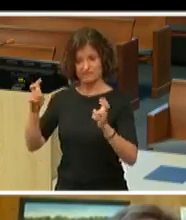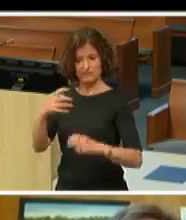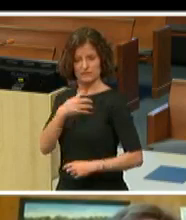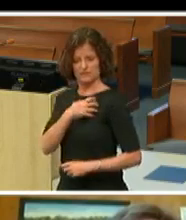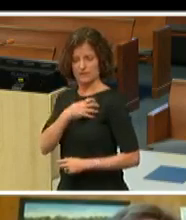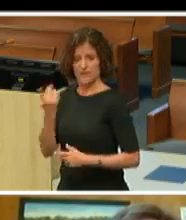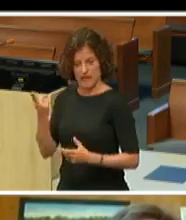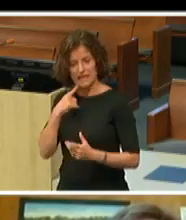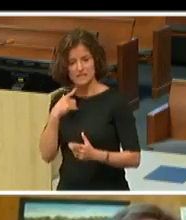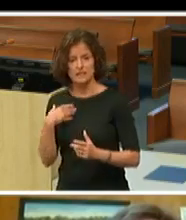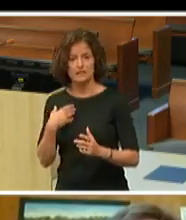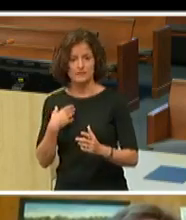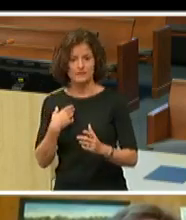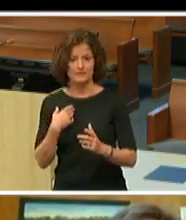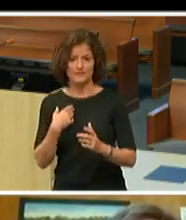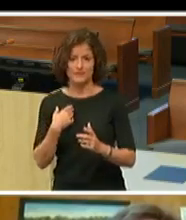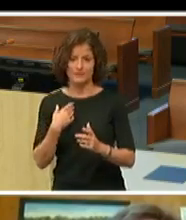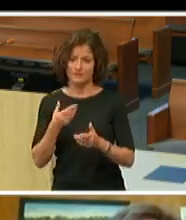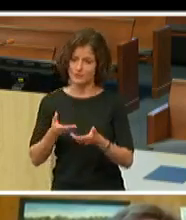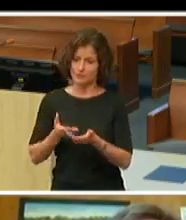stop work order?